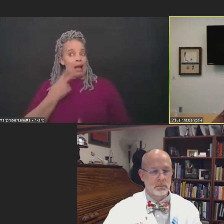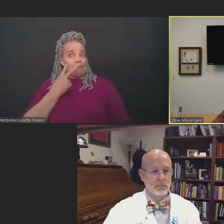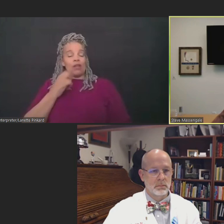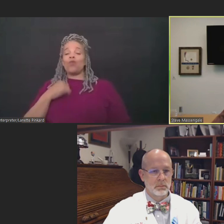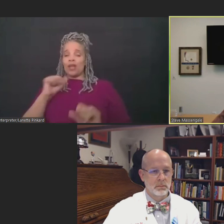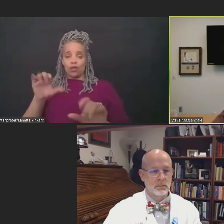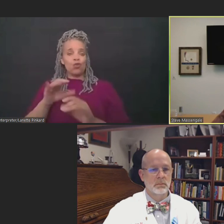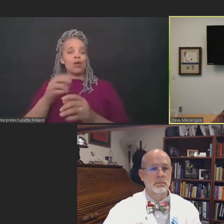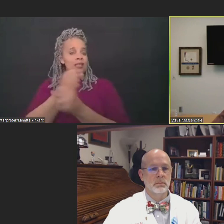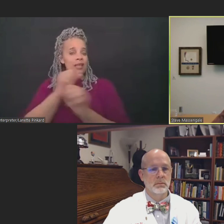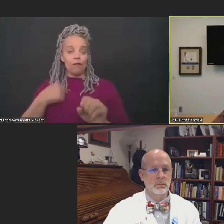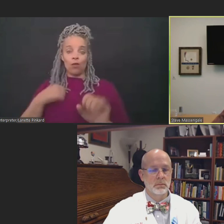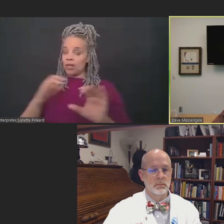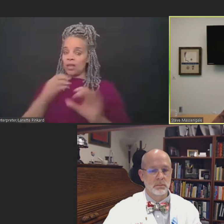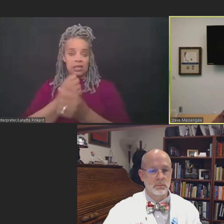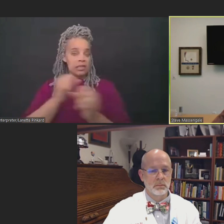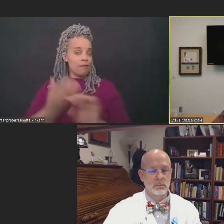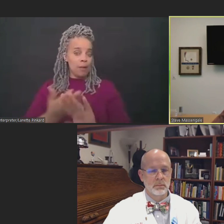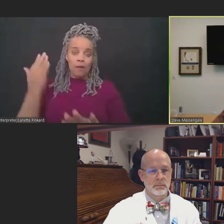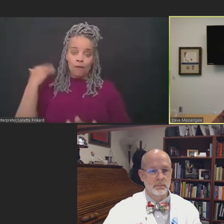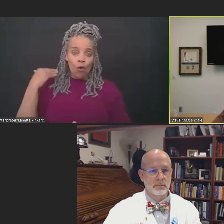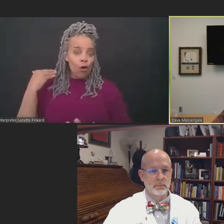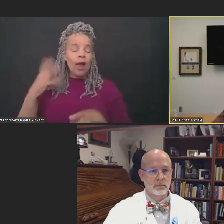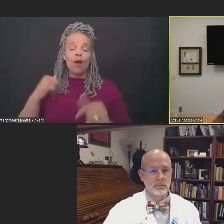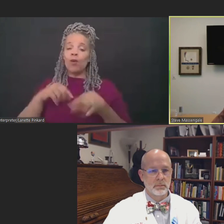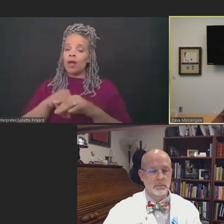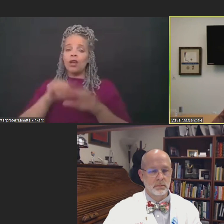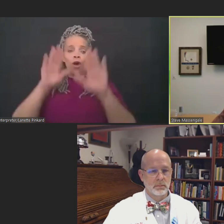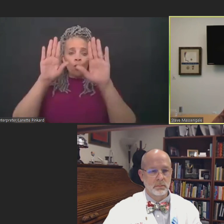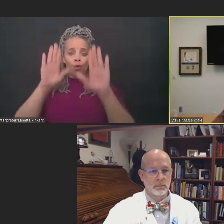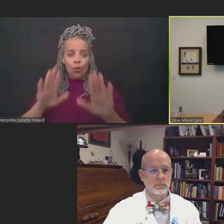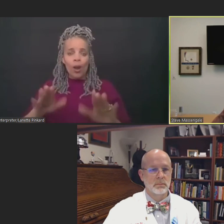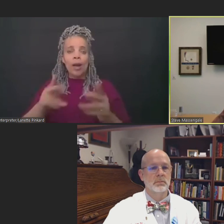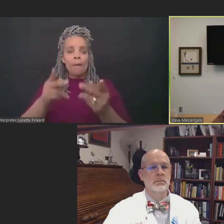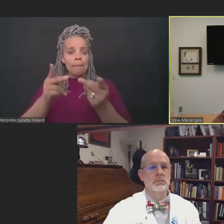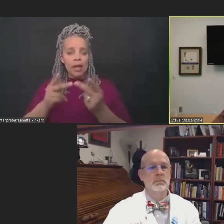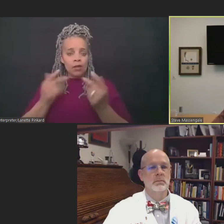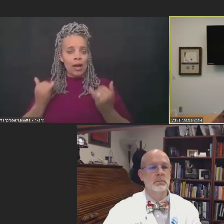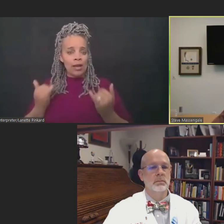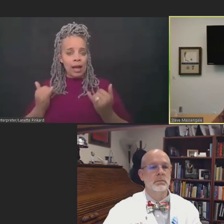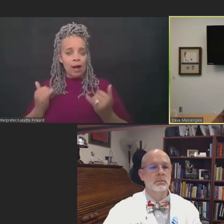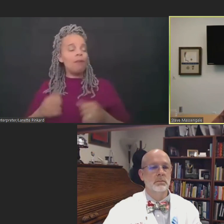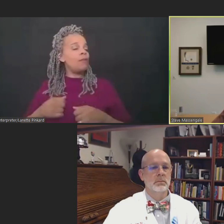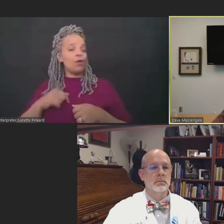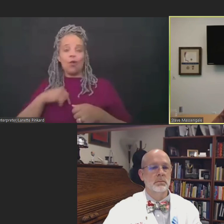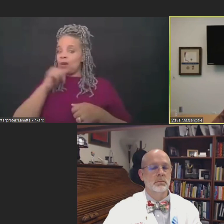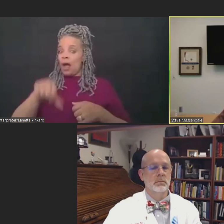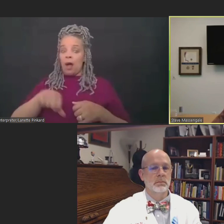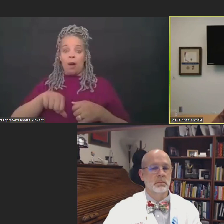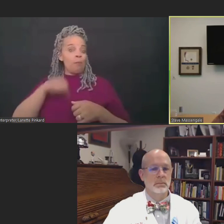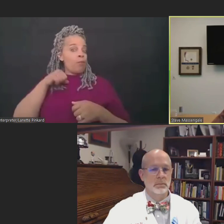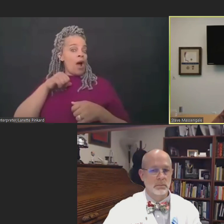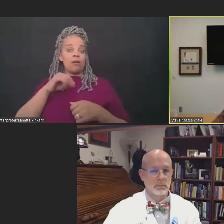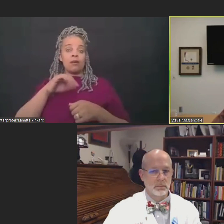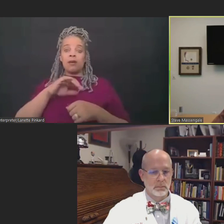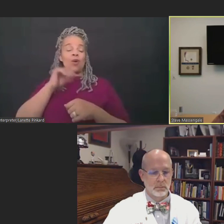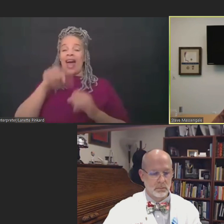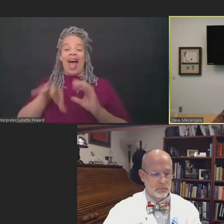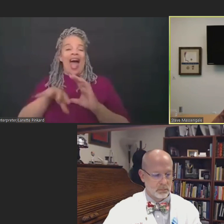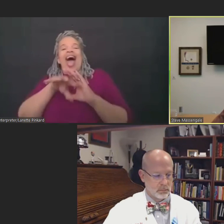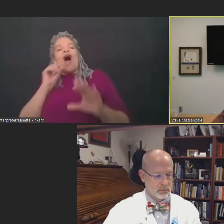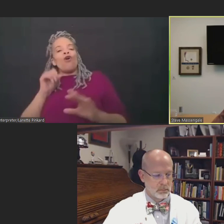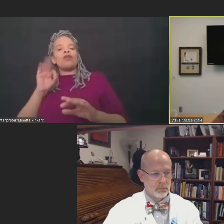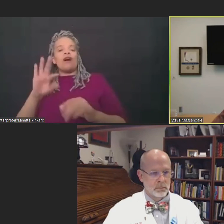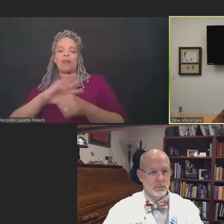done it safely before, and we're in a great place right now. We're not out of the pandemic. We don't get